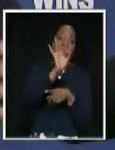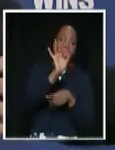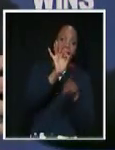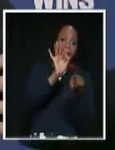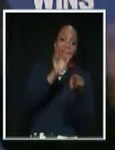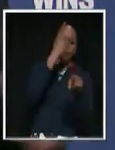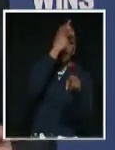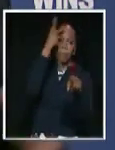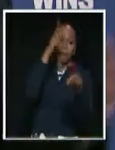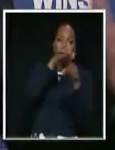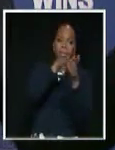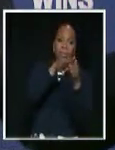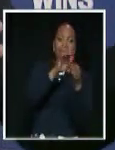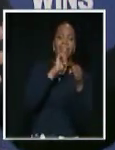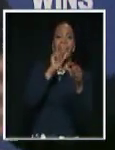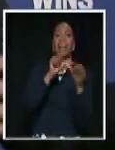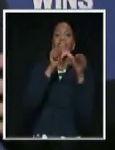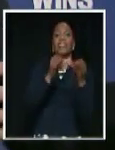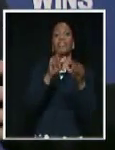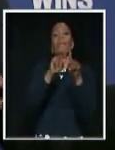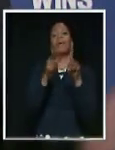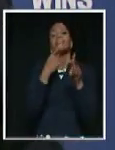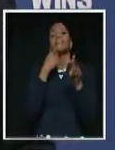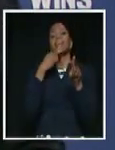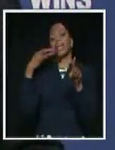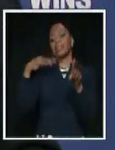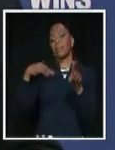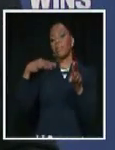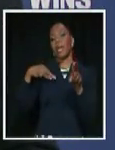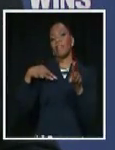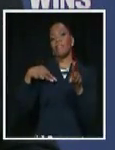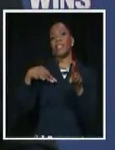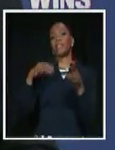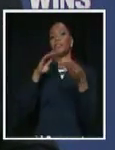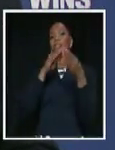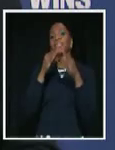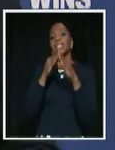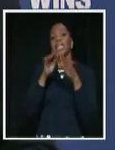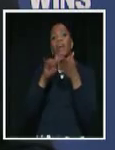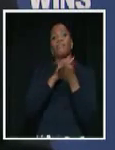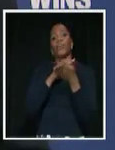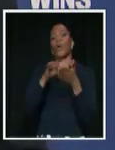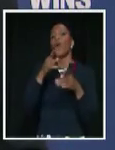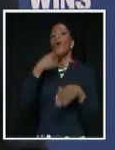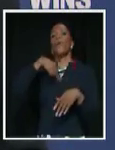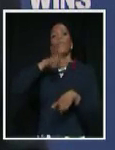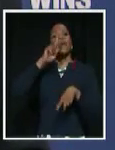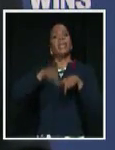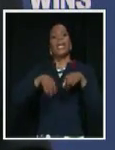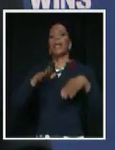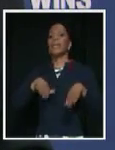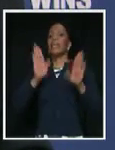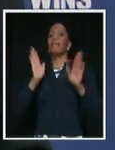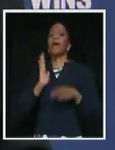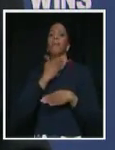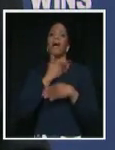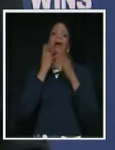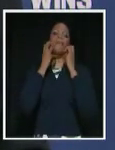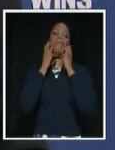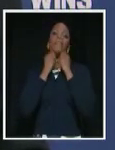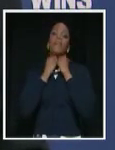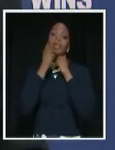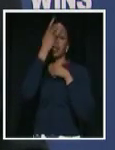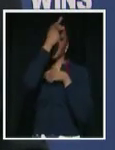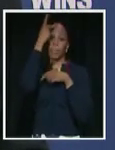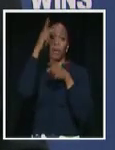not even contiguous and say that it's a benefit to the city of New York. We can't give up our precious park space. It really enhances